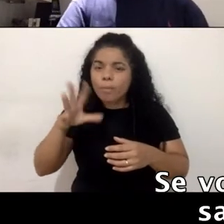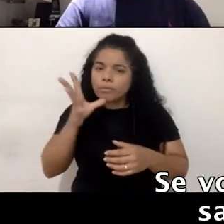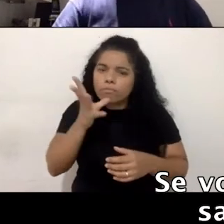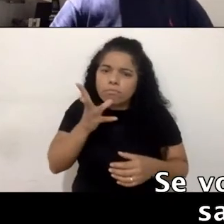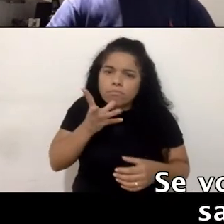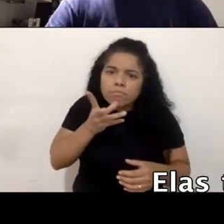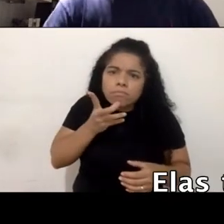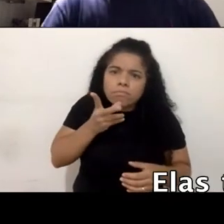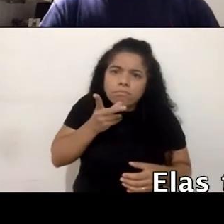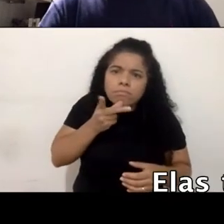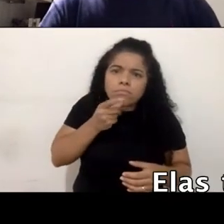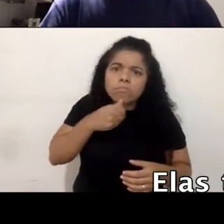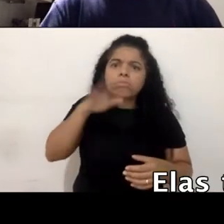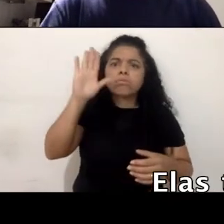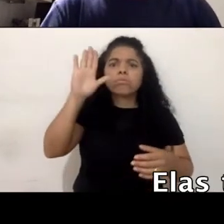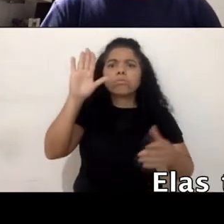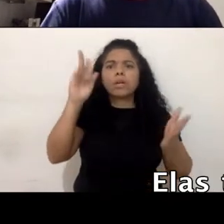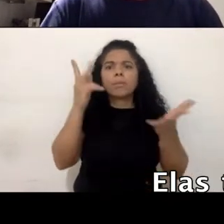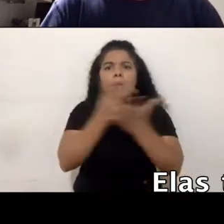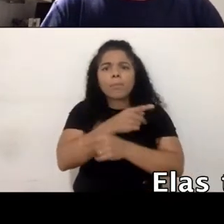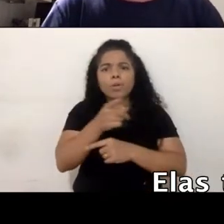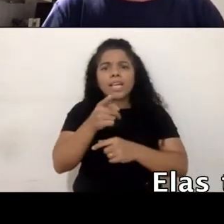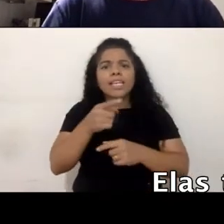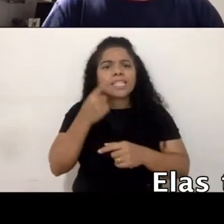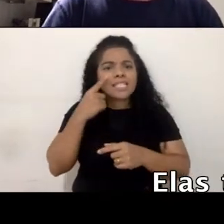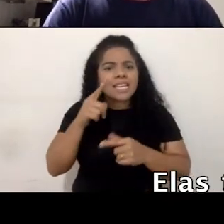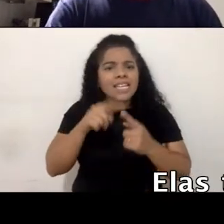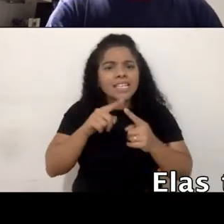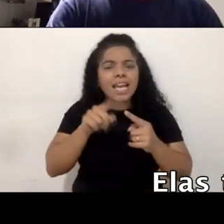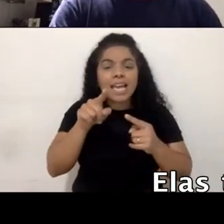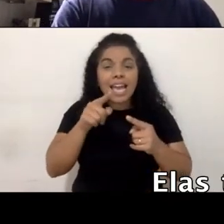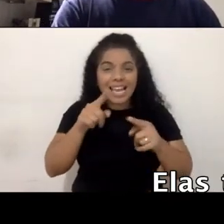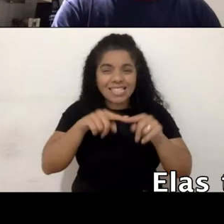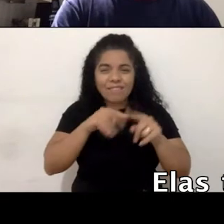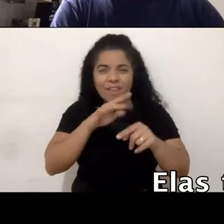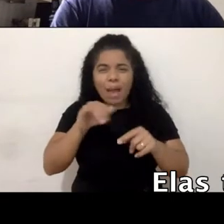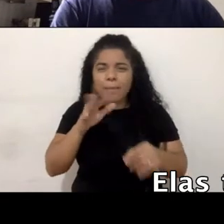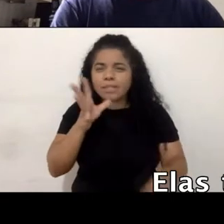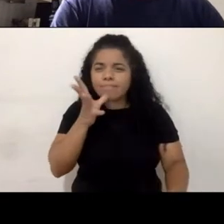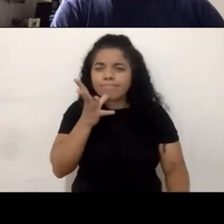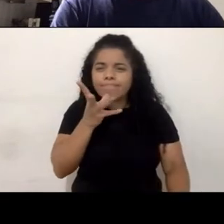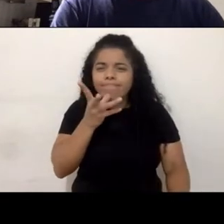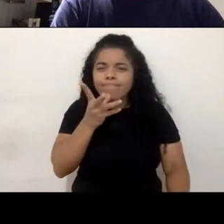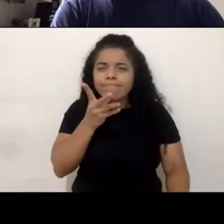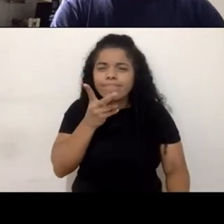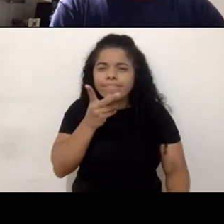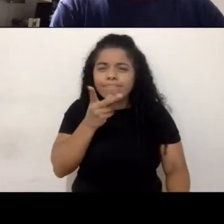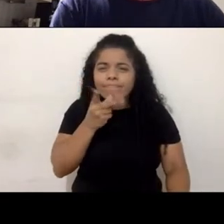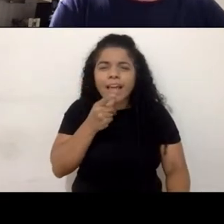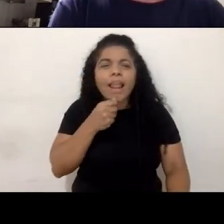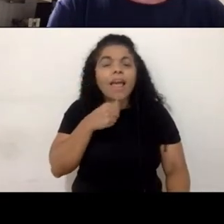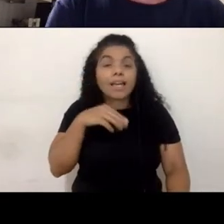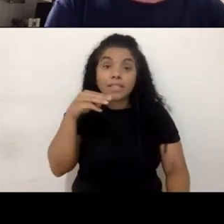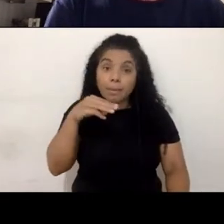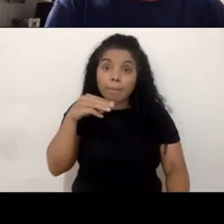to be slow. They tend to take maybe a few minutes in the worst case to apply a